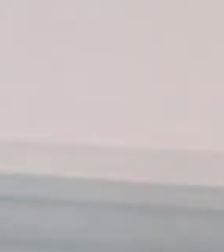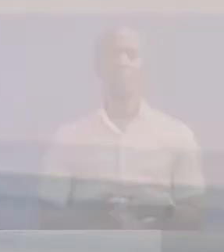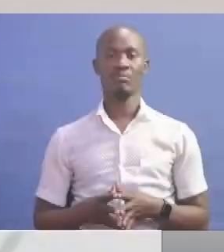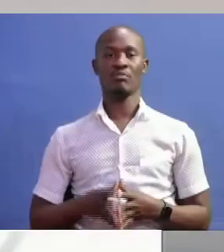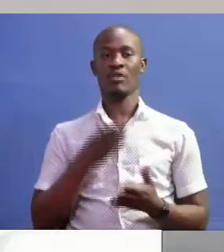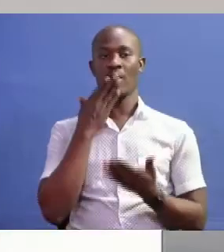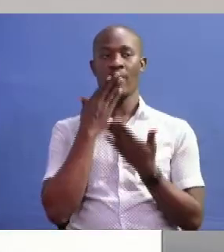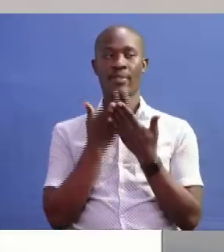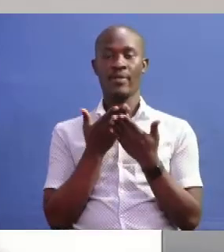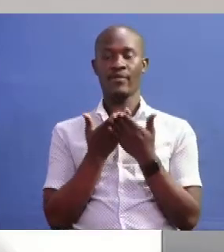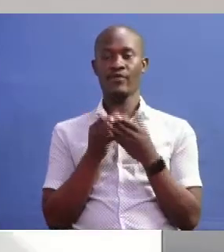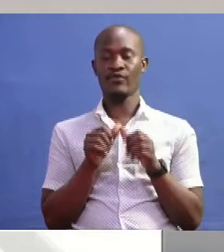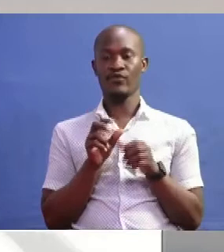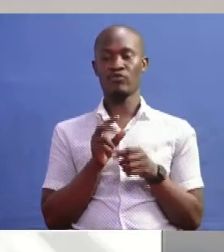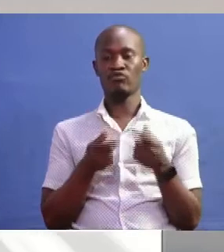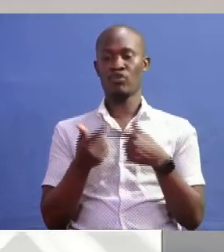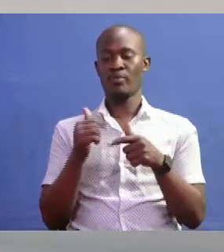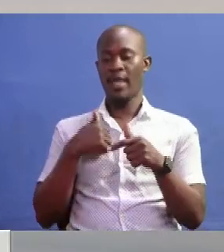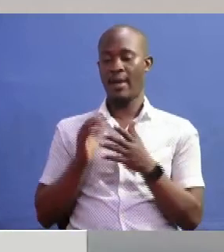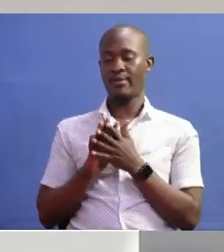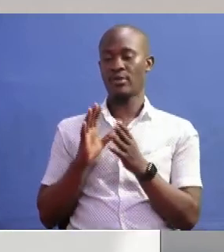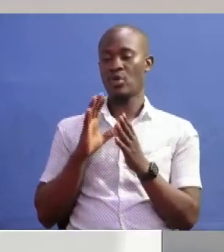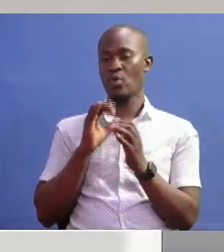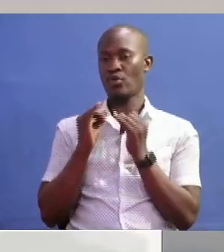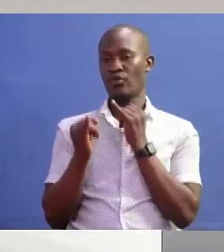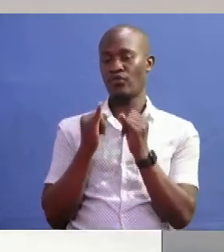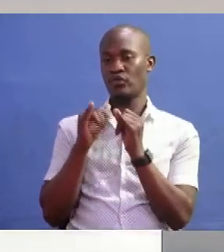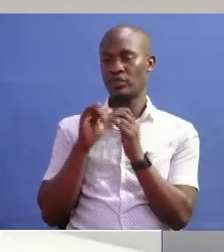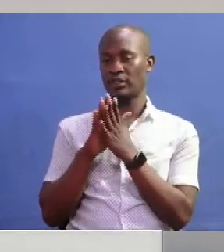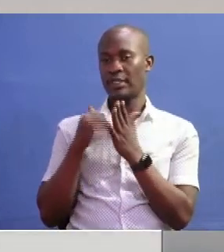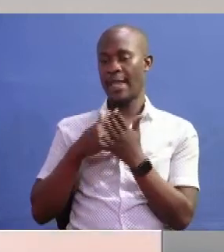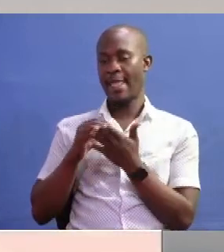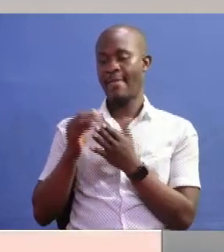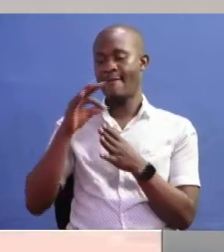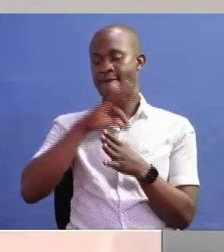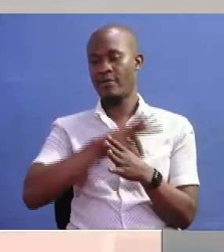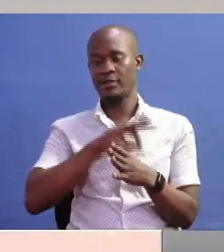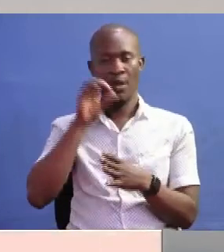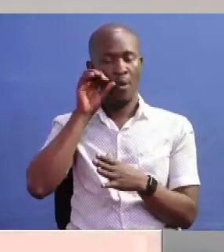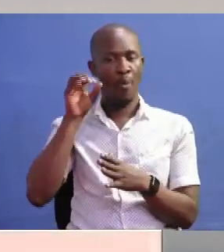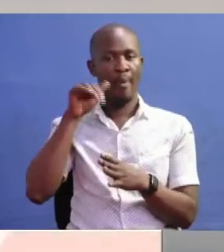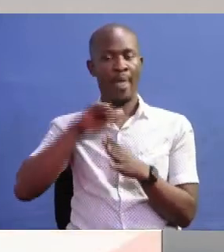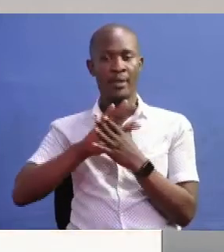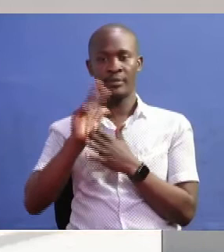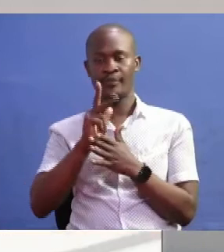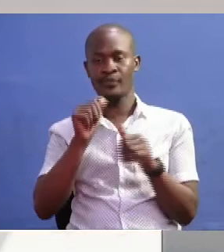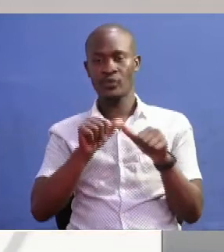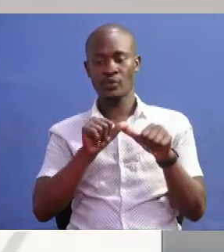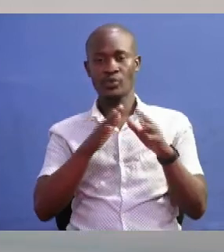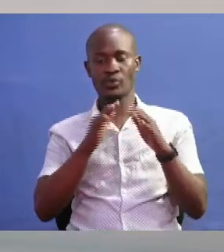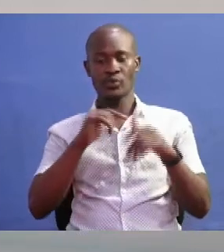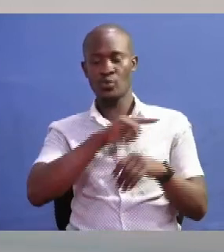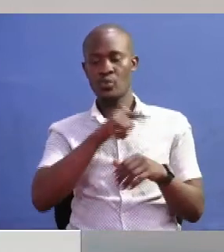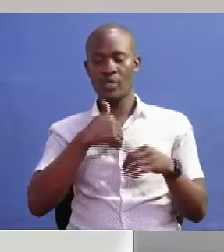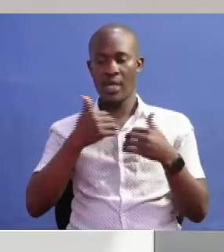Thank you so much for staying with us. Our conversation on investment options in Kenya is continuing, and we have